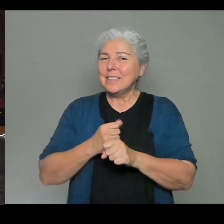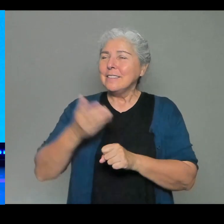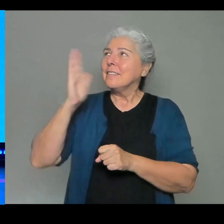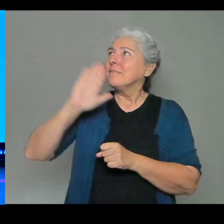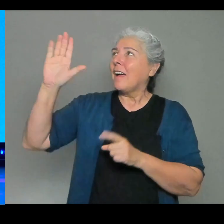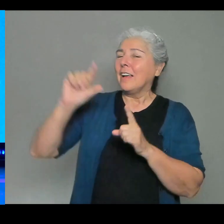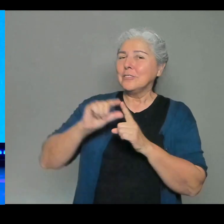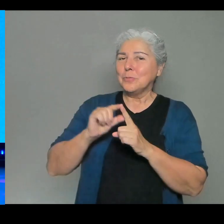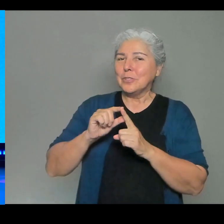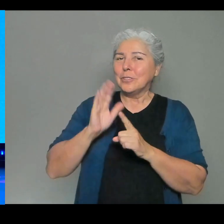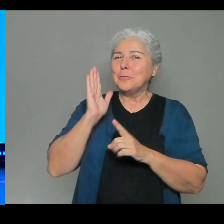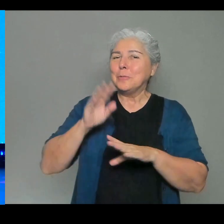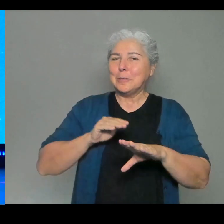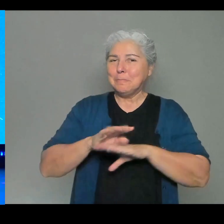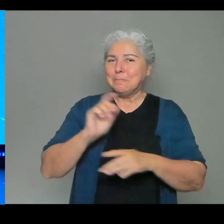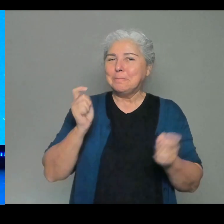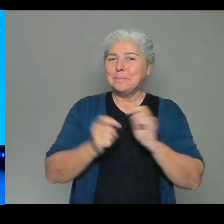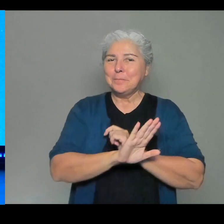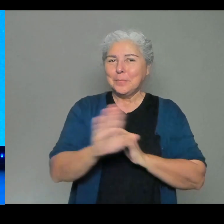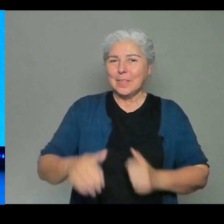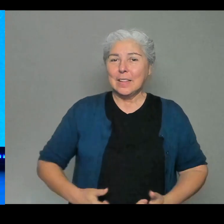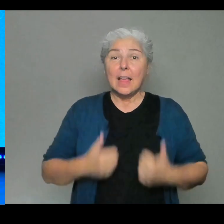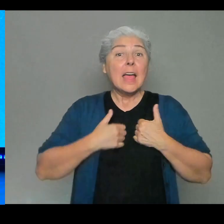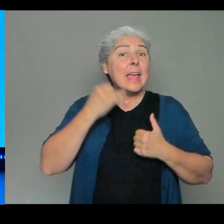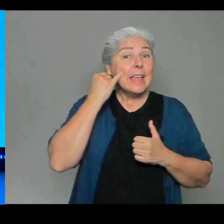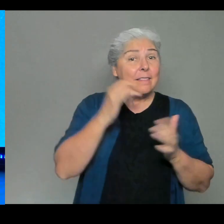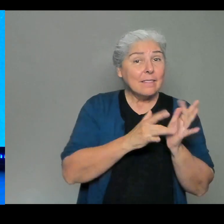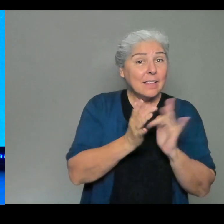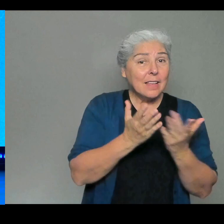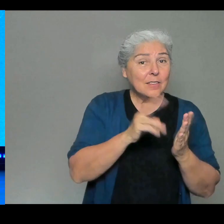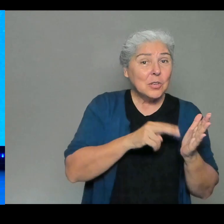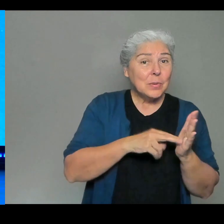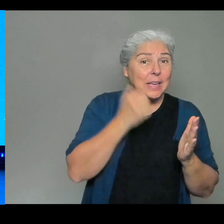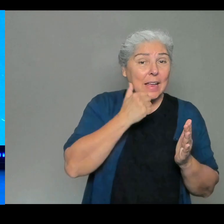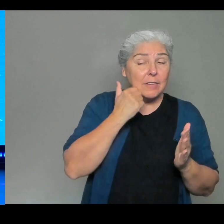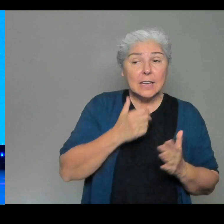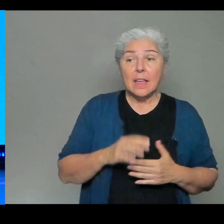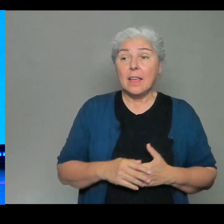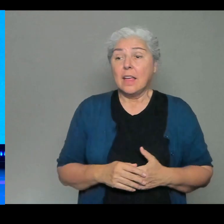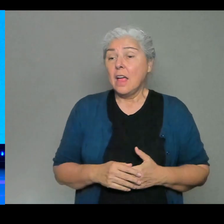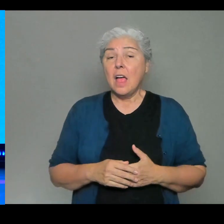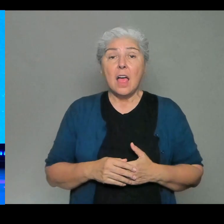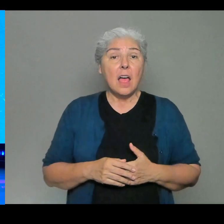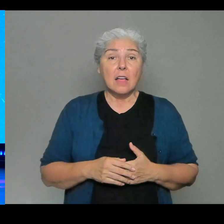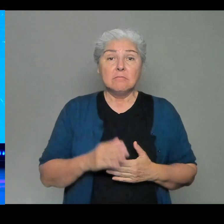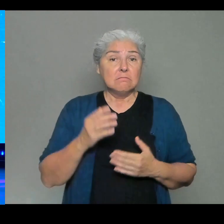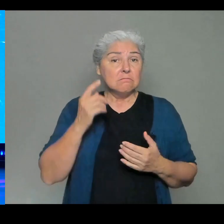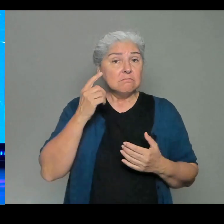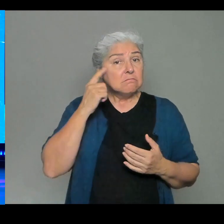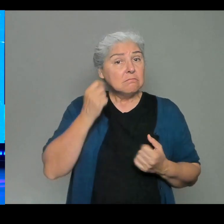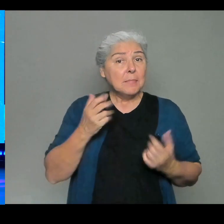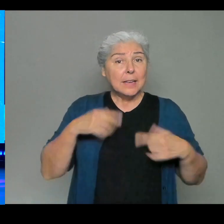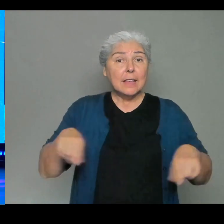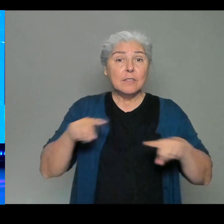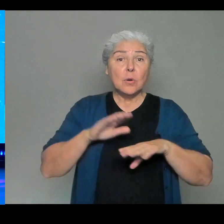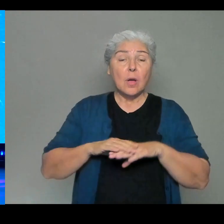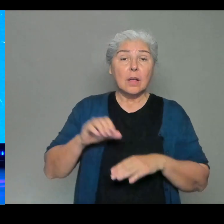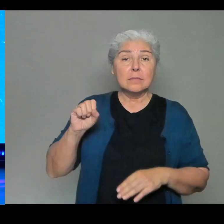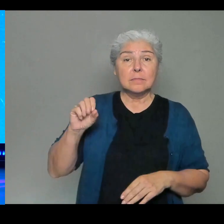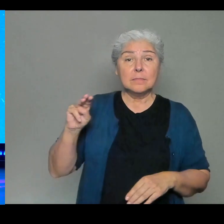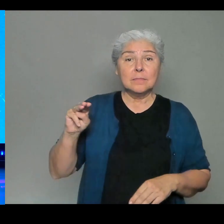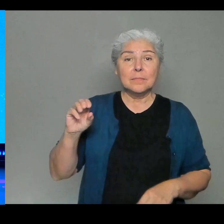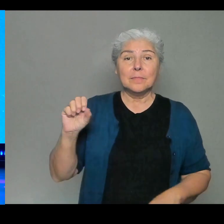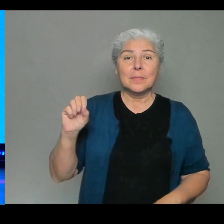your life. If you read the Bible every single day, I don't know what y'all read. I'm sure a lot of y'all are on social